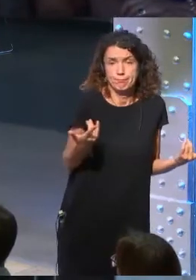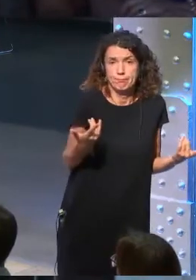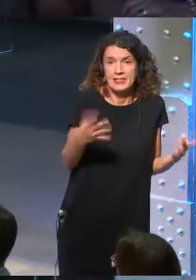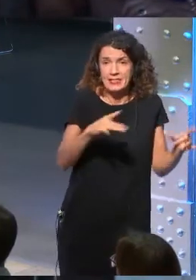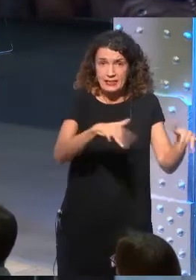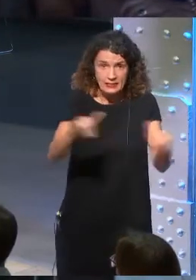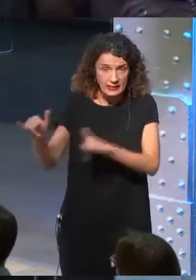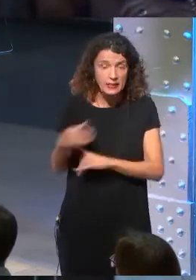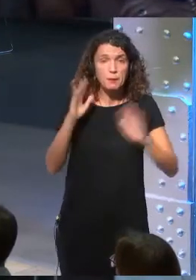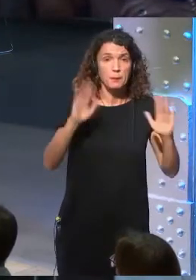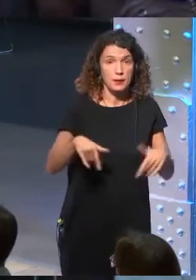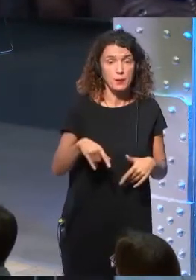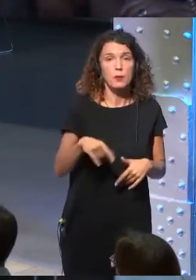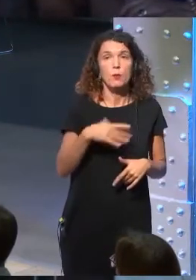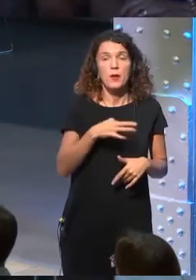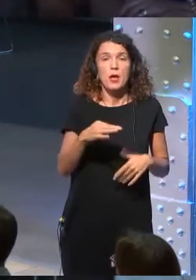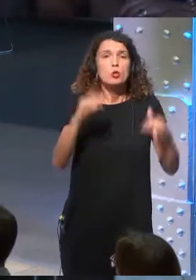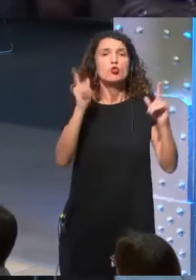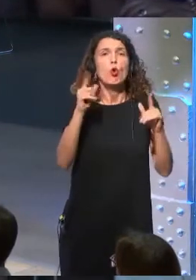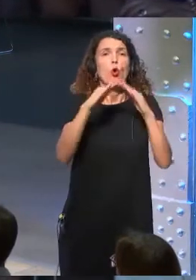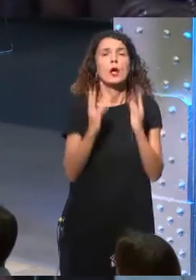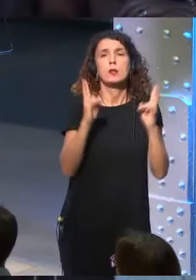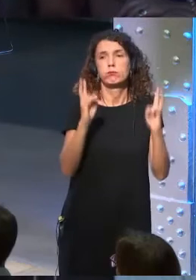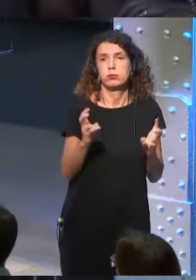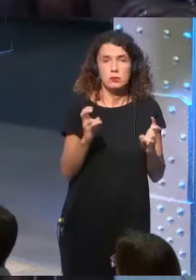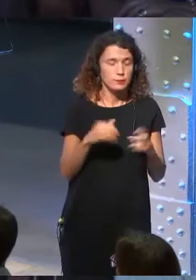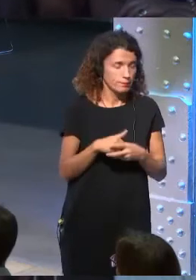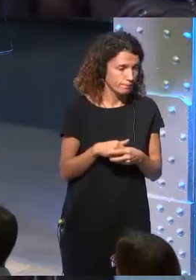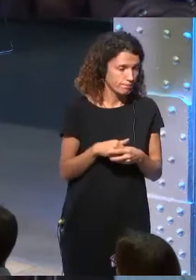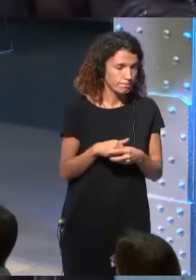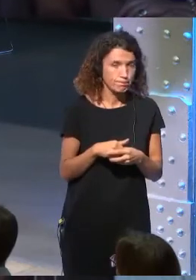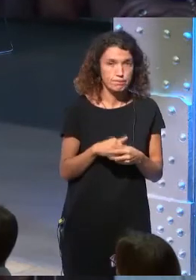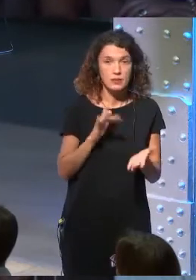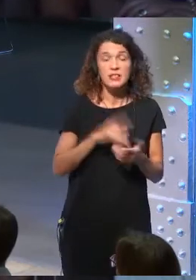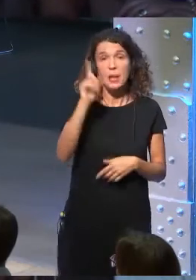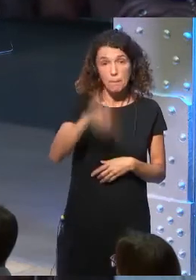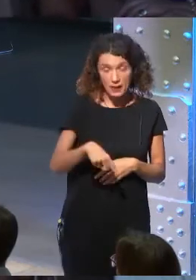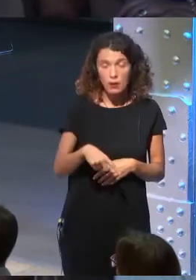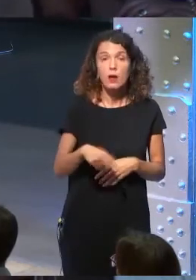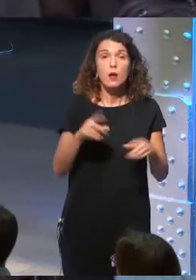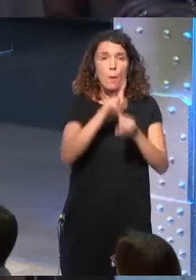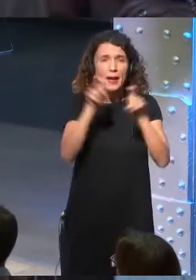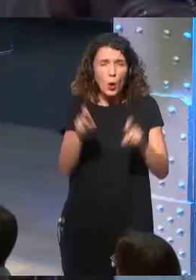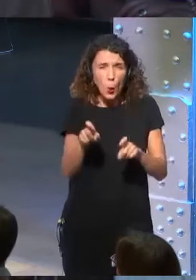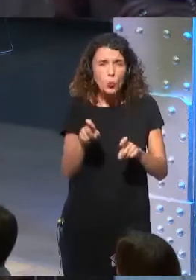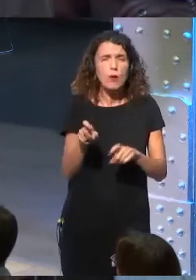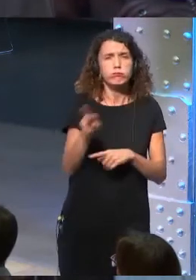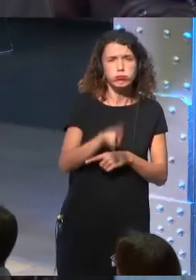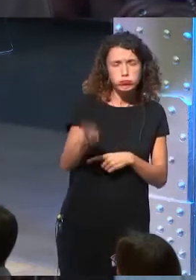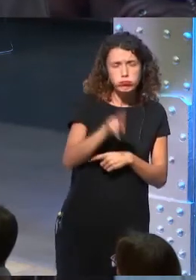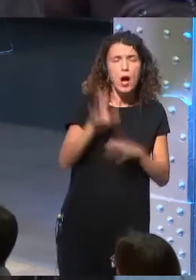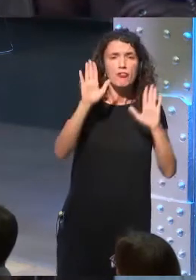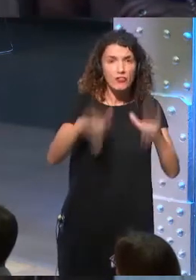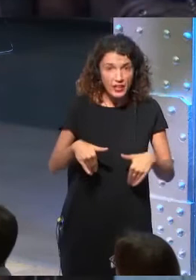you haven't had any influence, and you have limited them all to your house less than you should. With